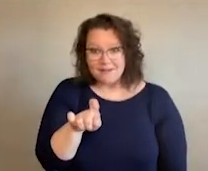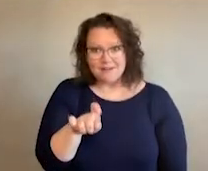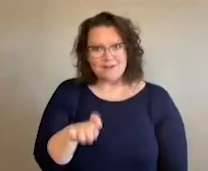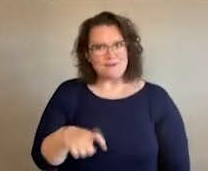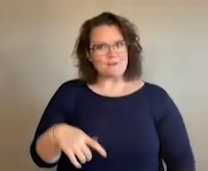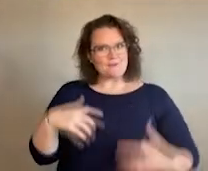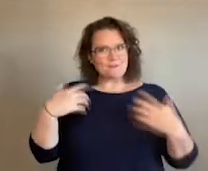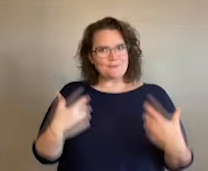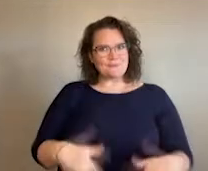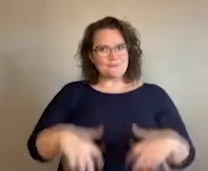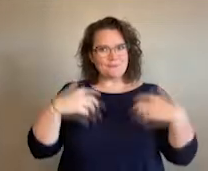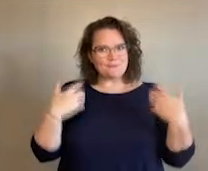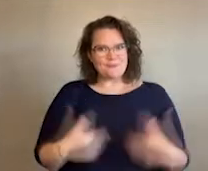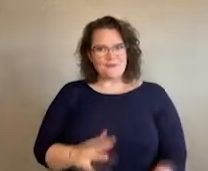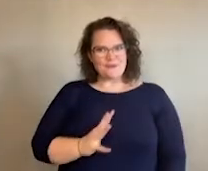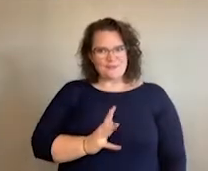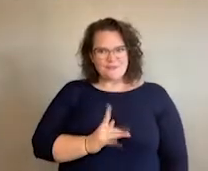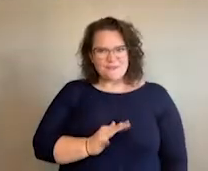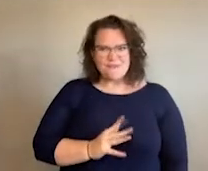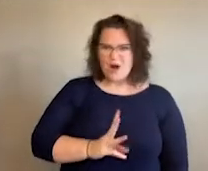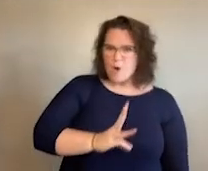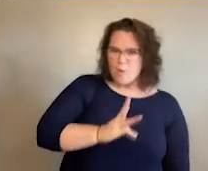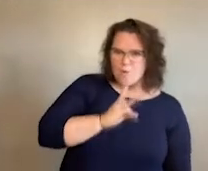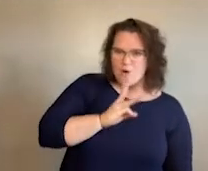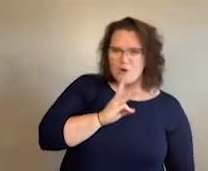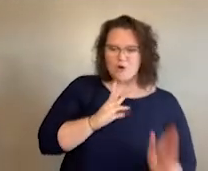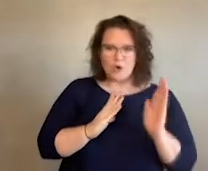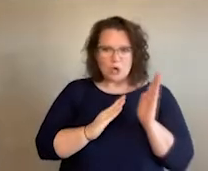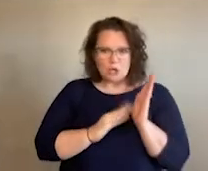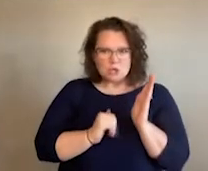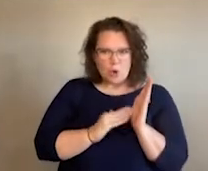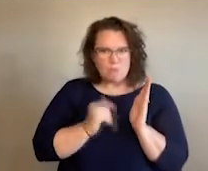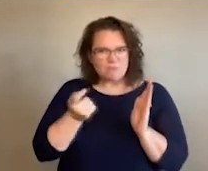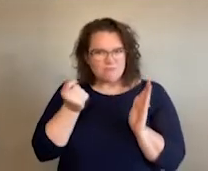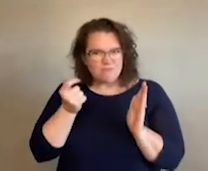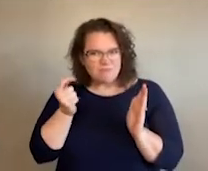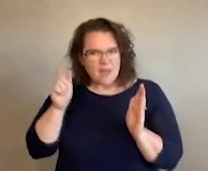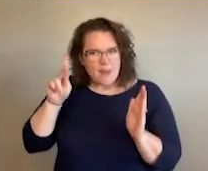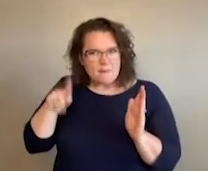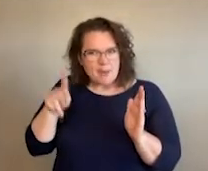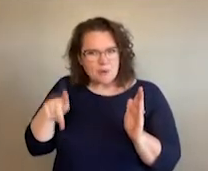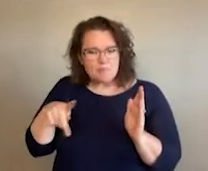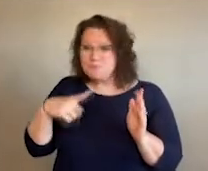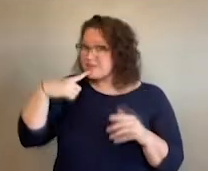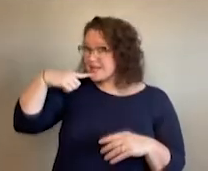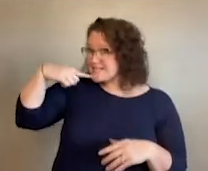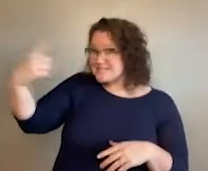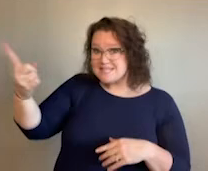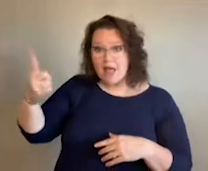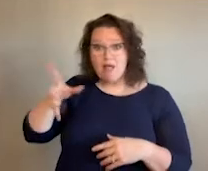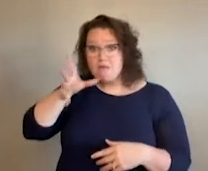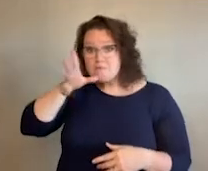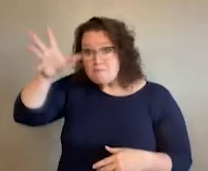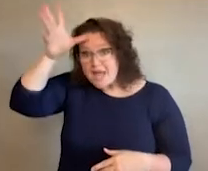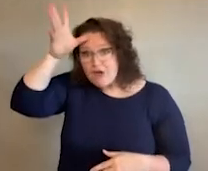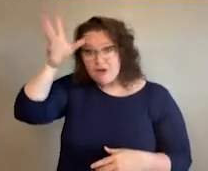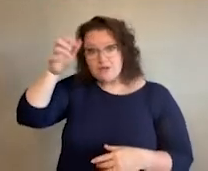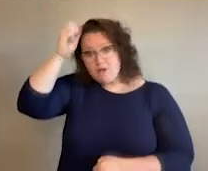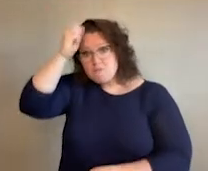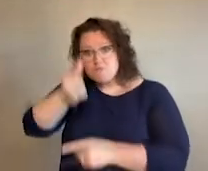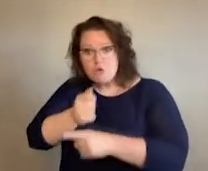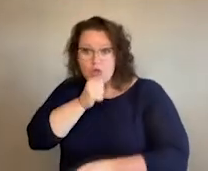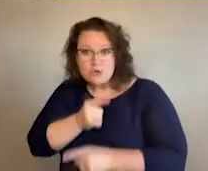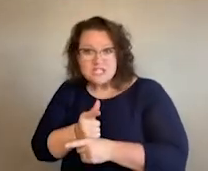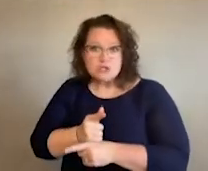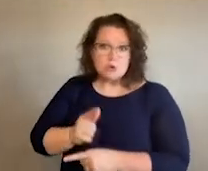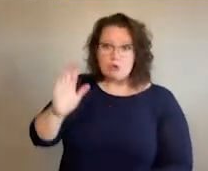It's amazing what happens with water, soap, and just a little bit of pepper. Share this experiment with your parents or your siblings or